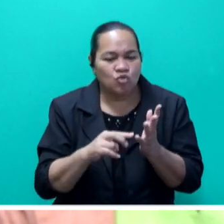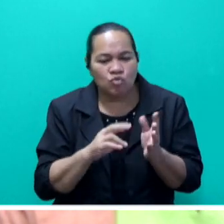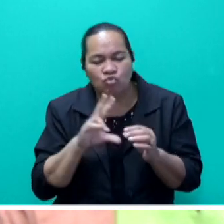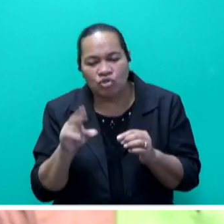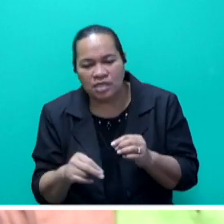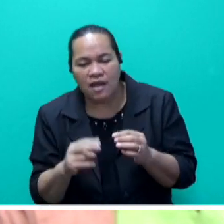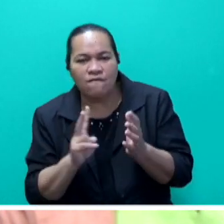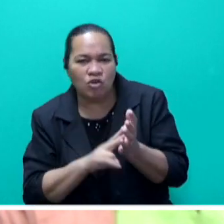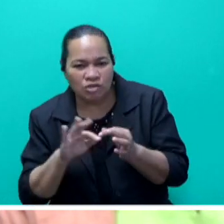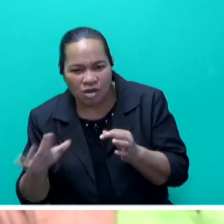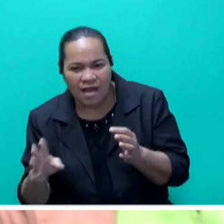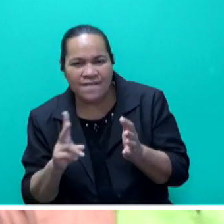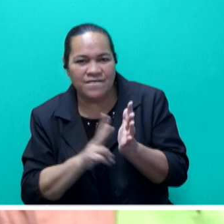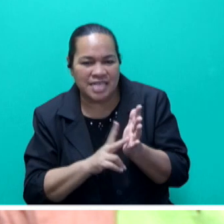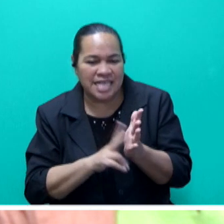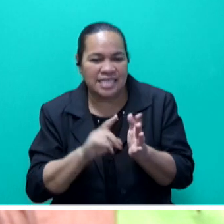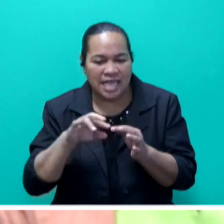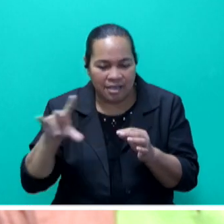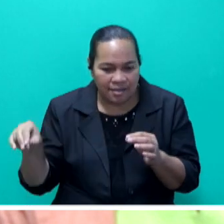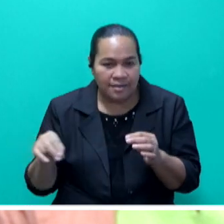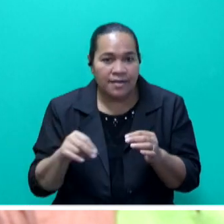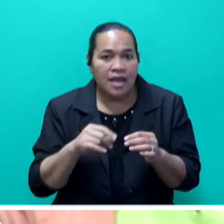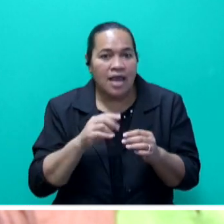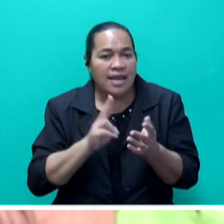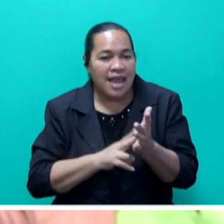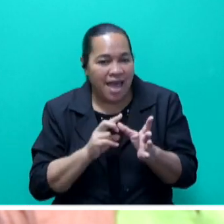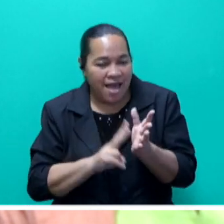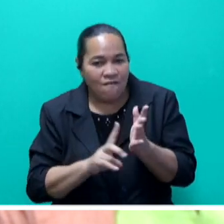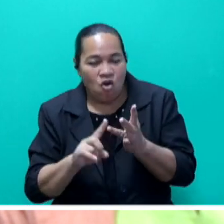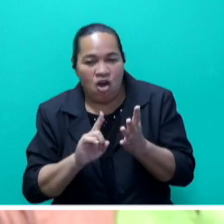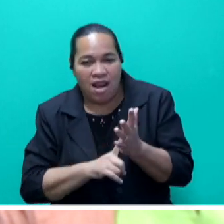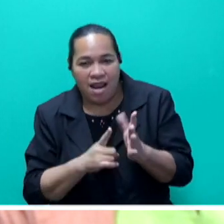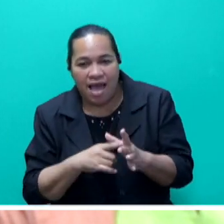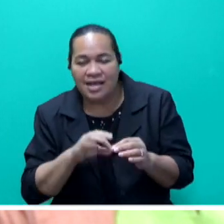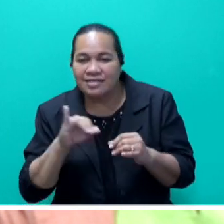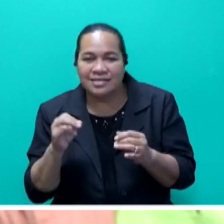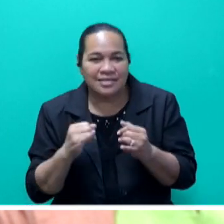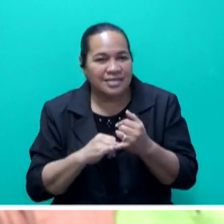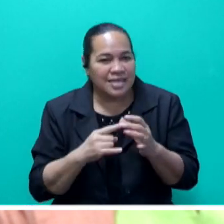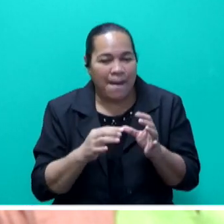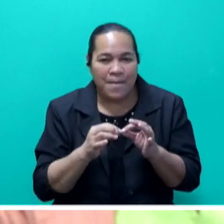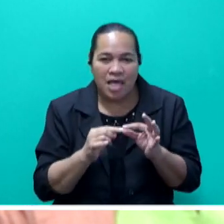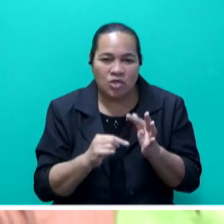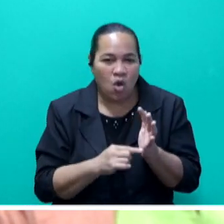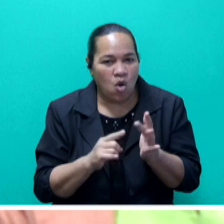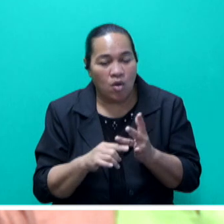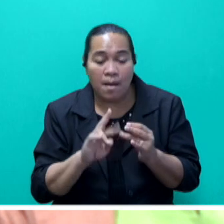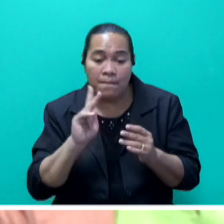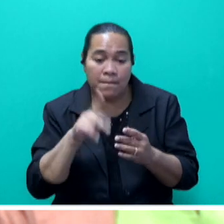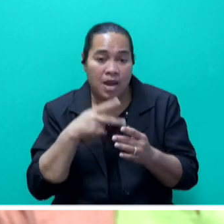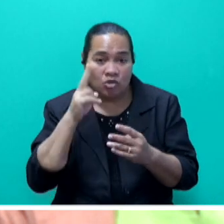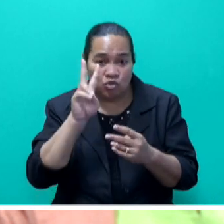the VCC Bridge, the Vitawa Bridge, Navola, Matawalu, Sambeto, and Lomolomo. Priority 2,